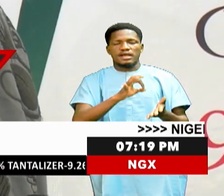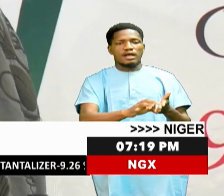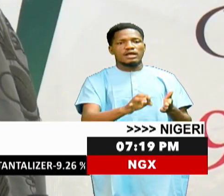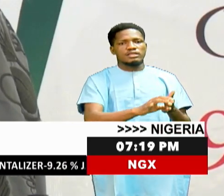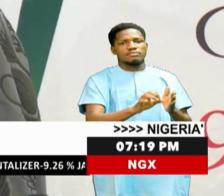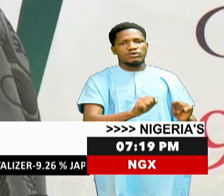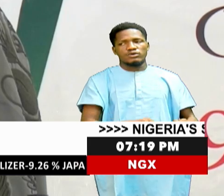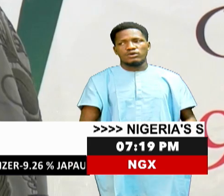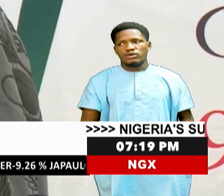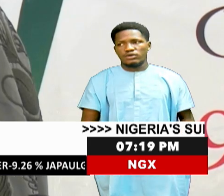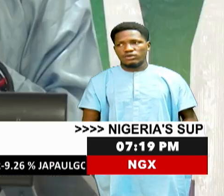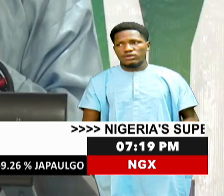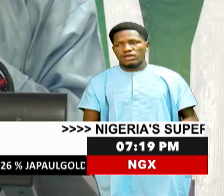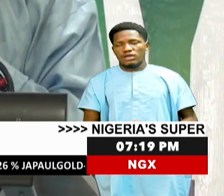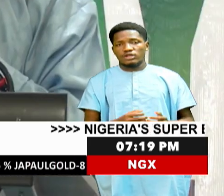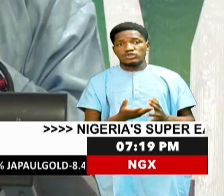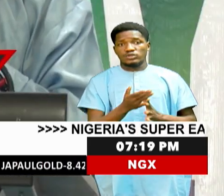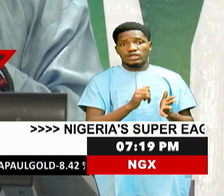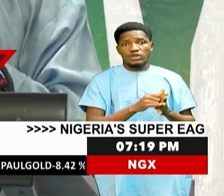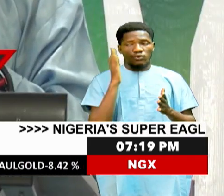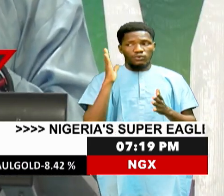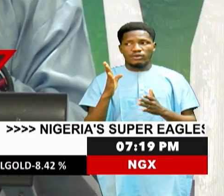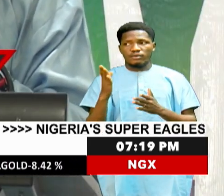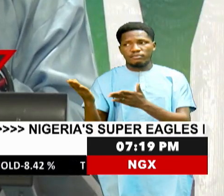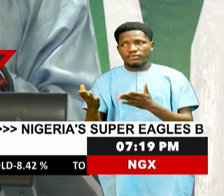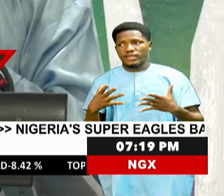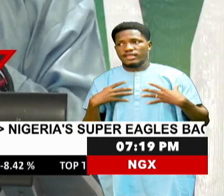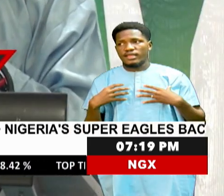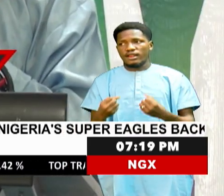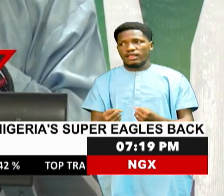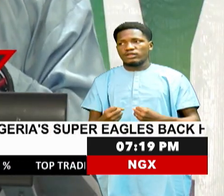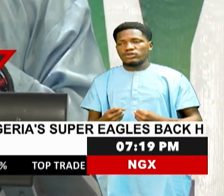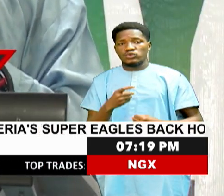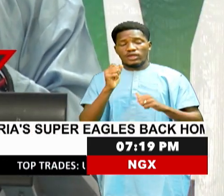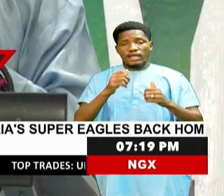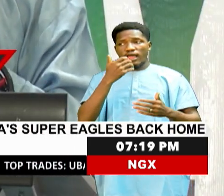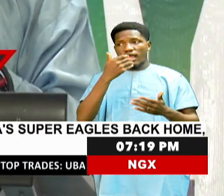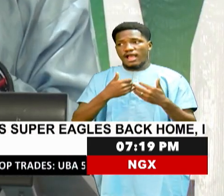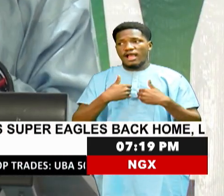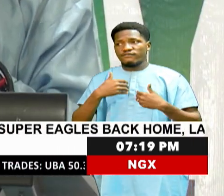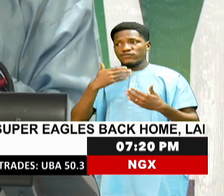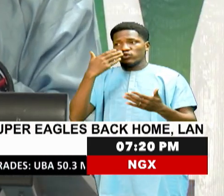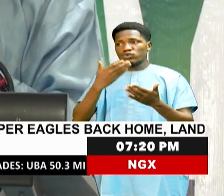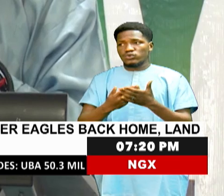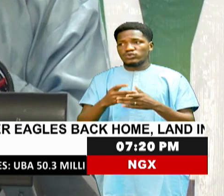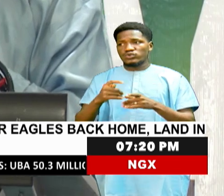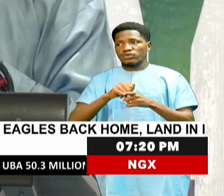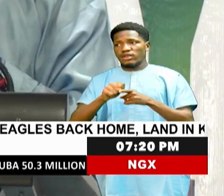you will bring healing. You can have a good training manual, you can have a practice direction, and sentencing